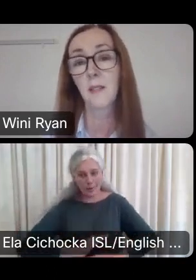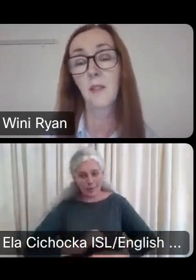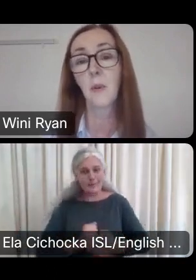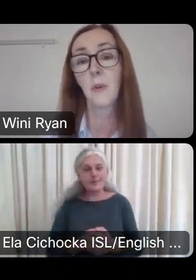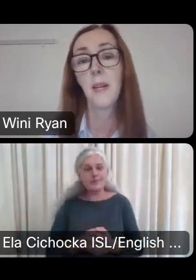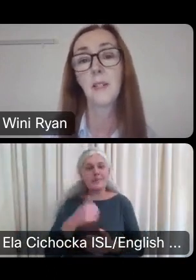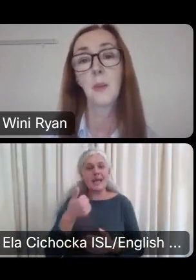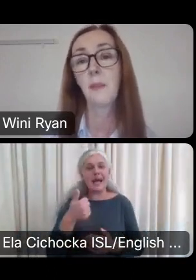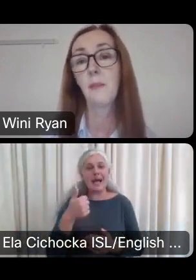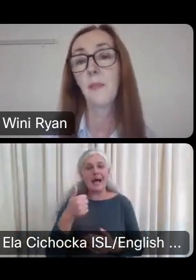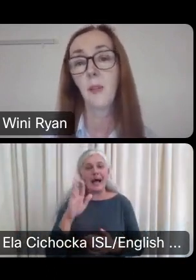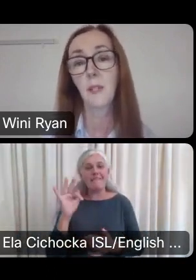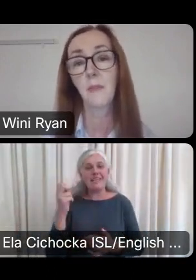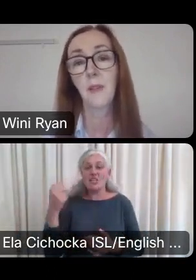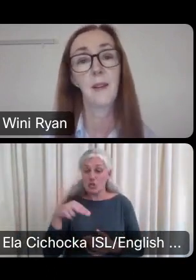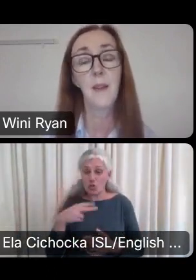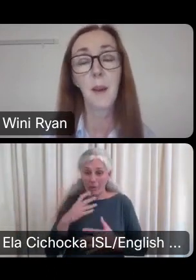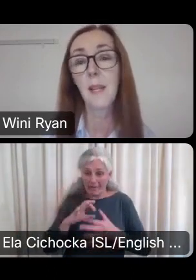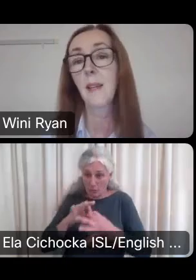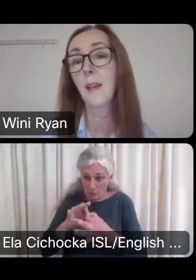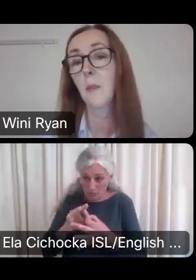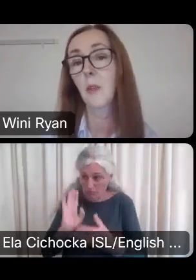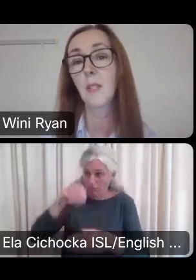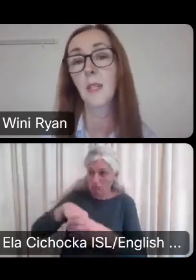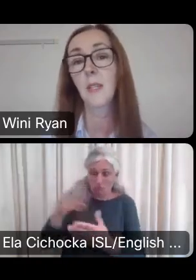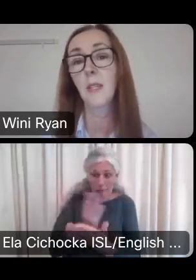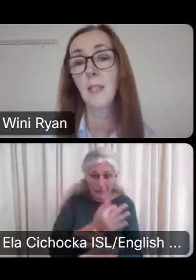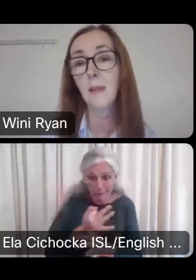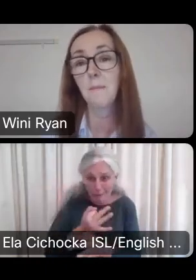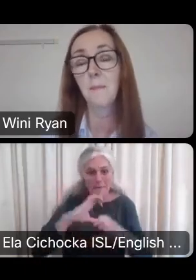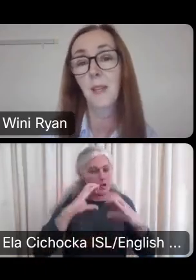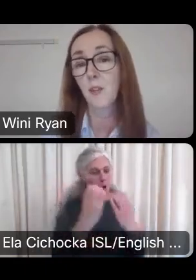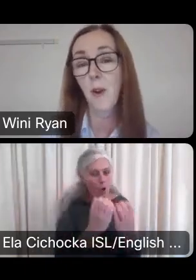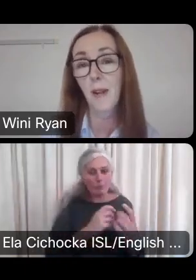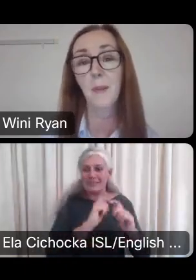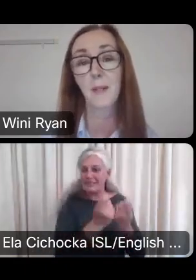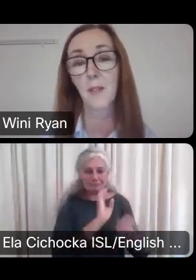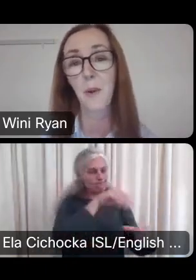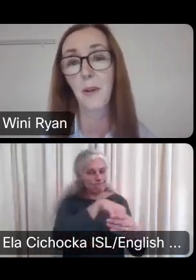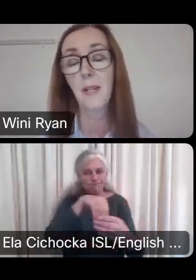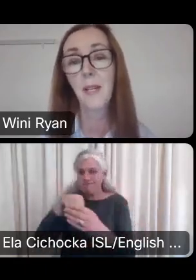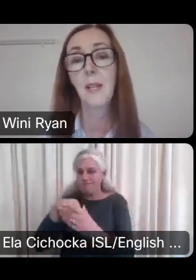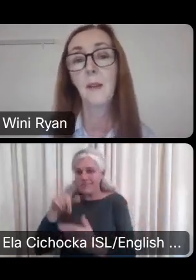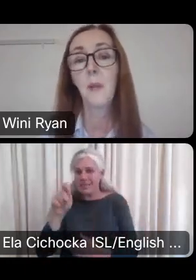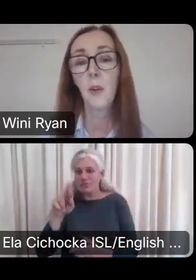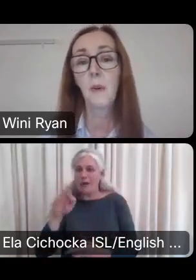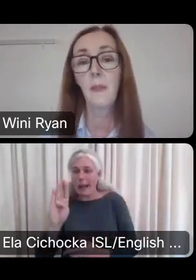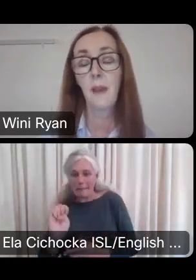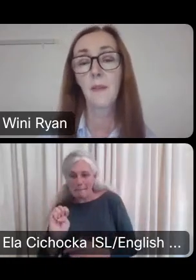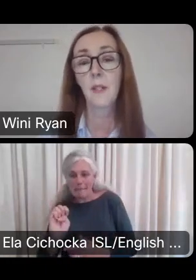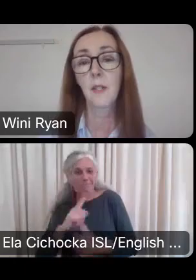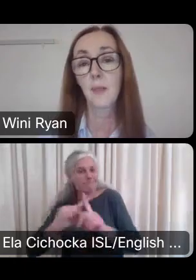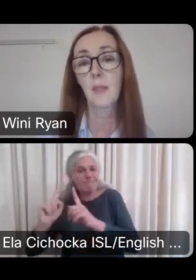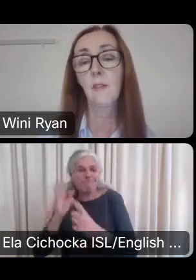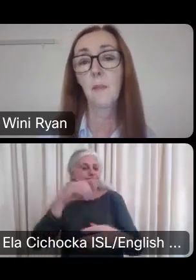connected. So do we feel part of a family, a community, a team, a tribe, and so on? We know, and the